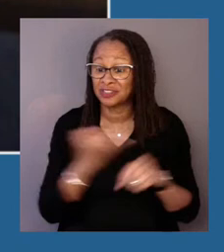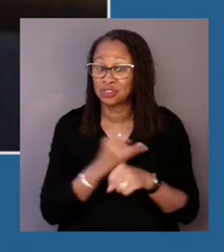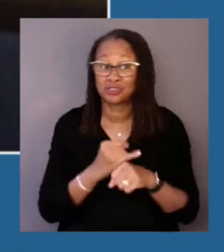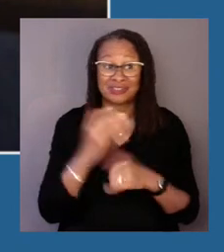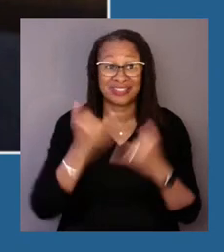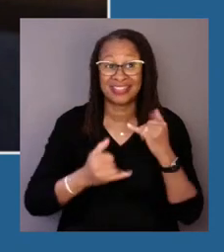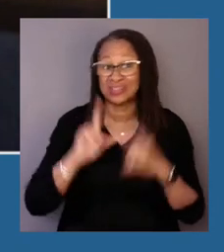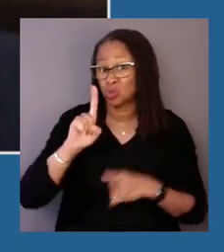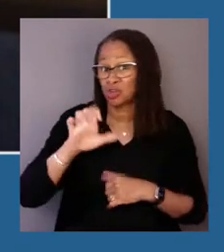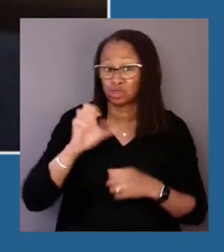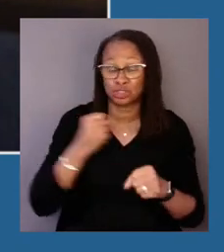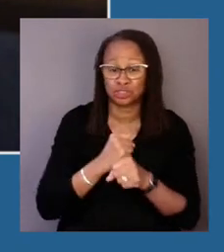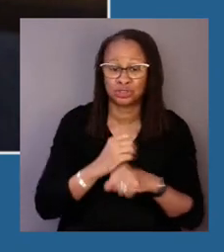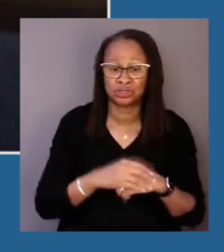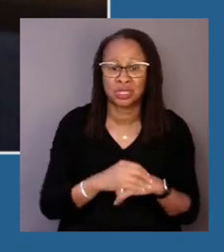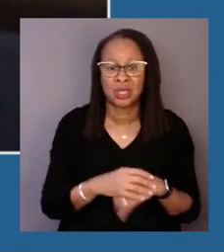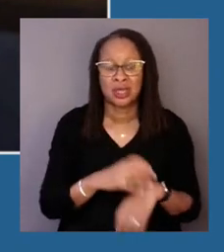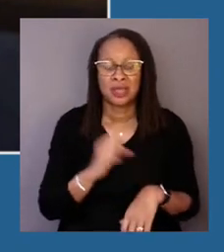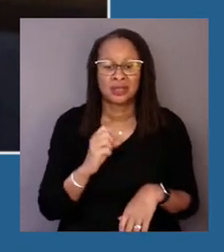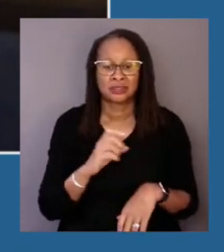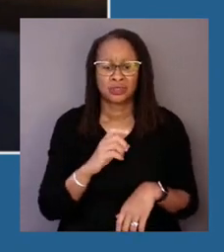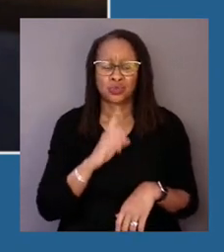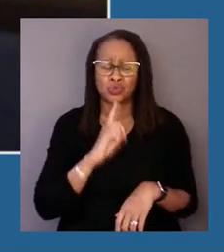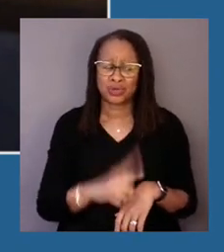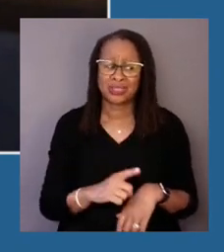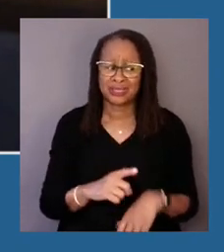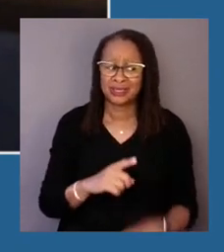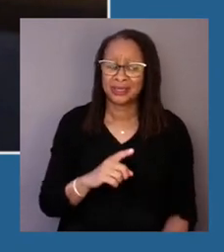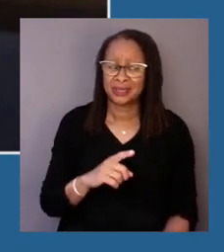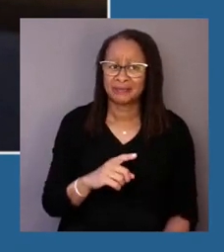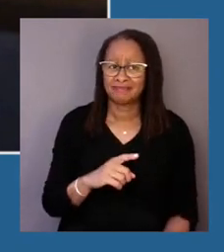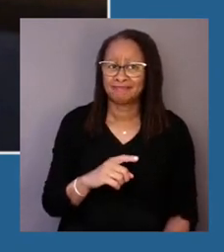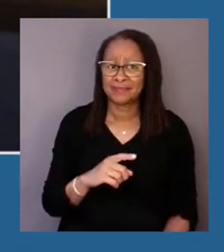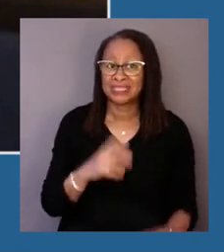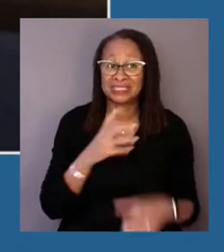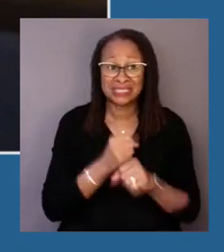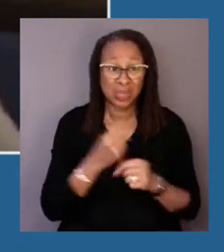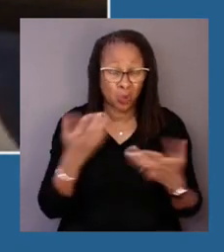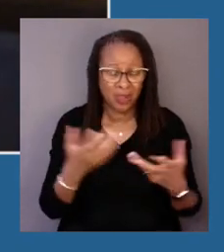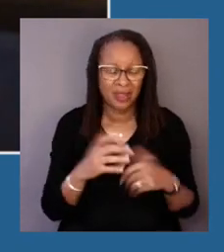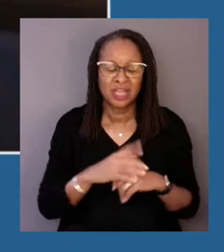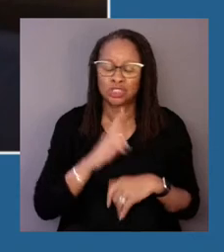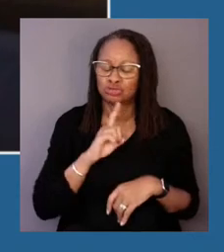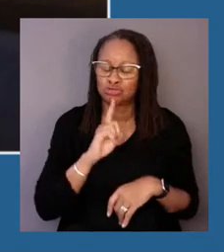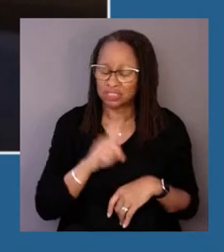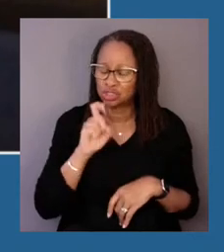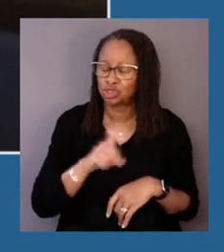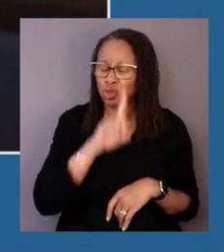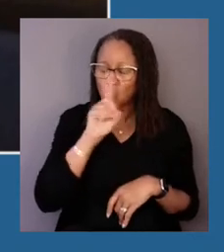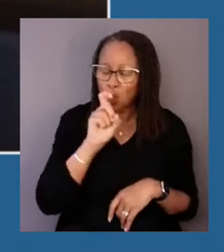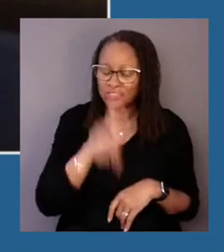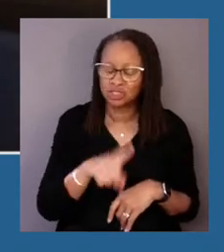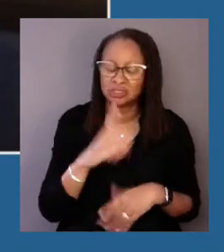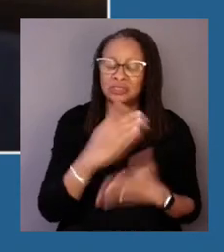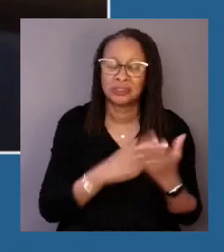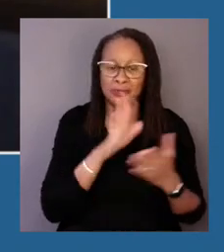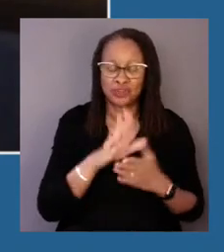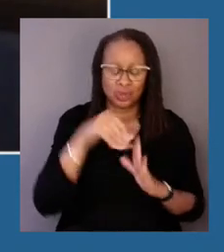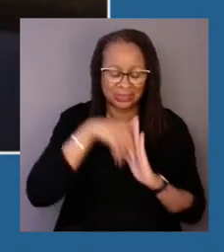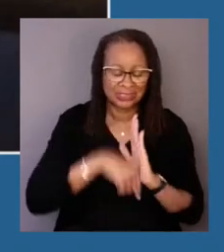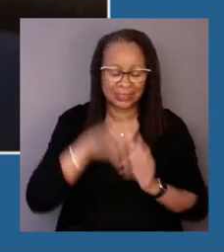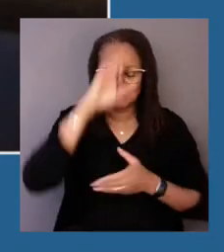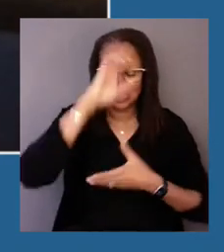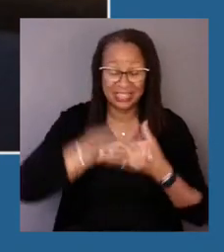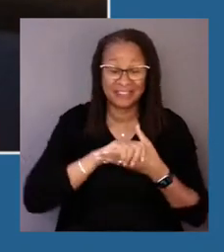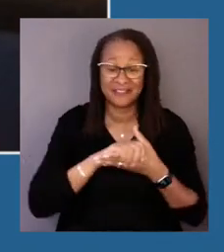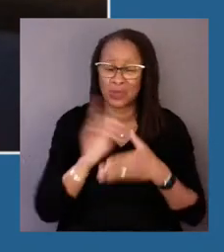know, question some of your deeply held beliefs and where they came from, because a lot of times, you know, they came from